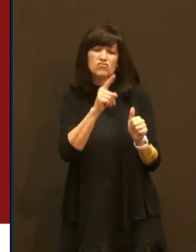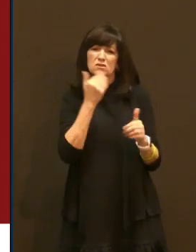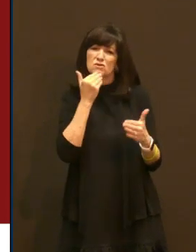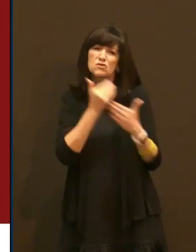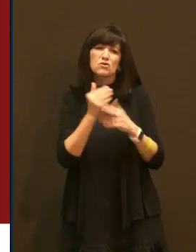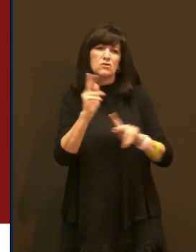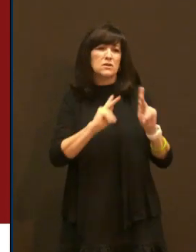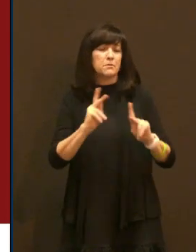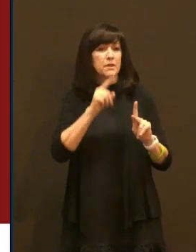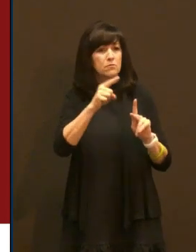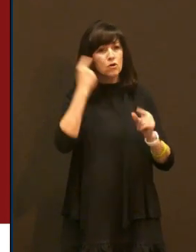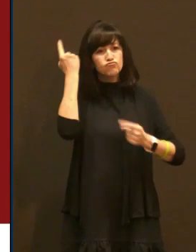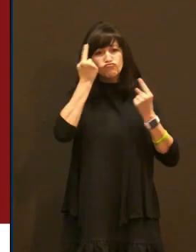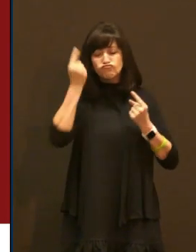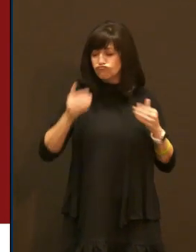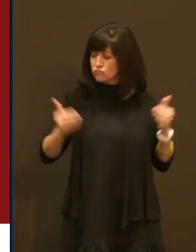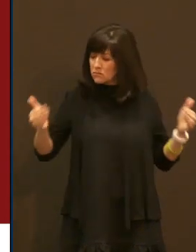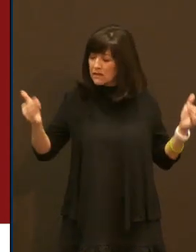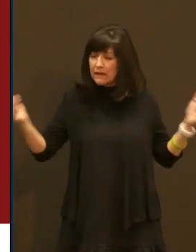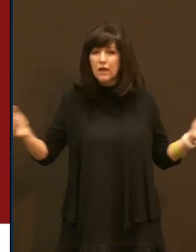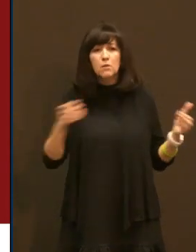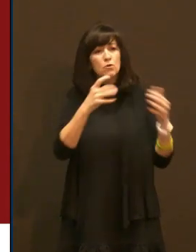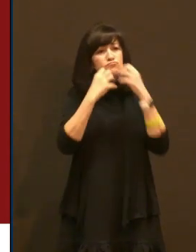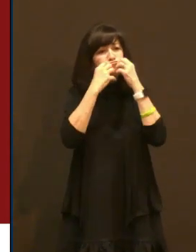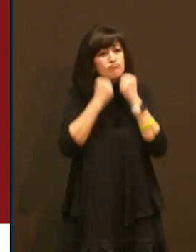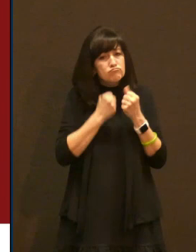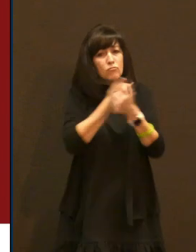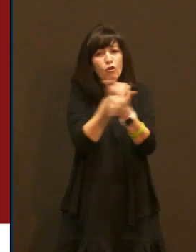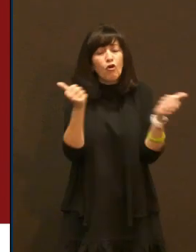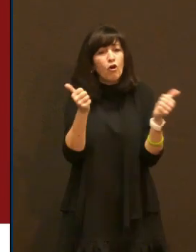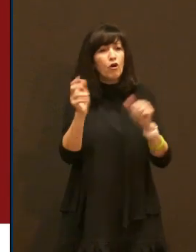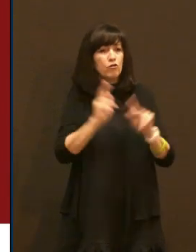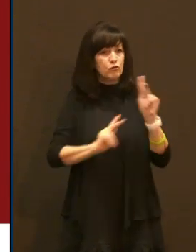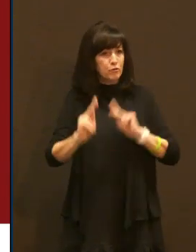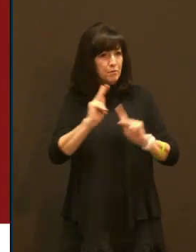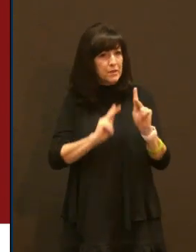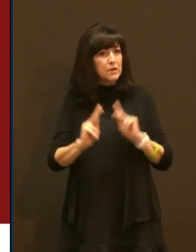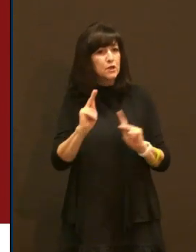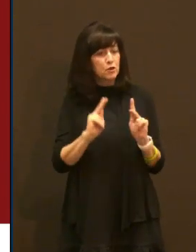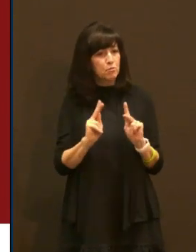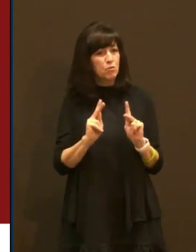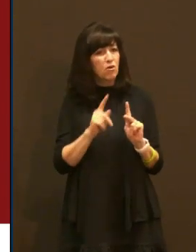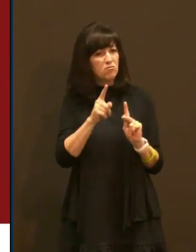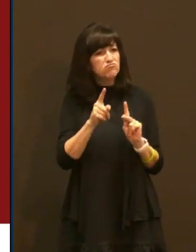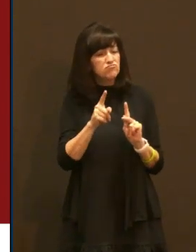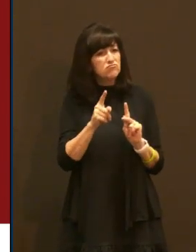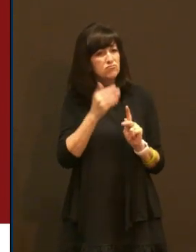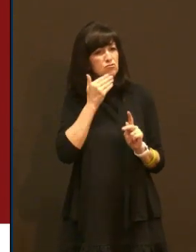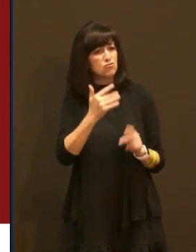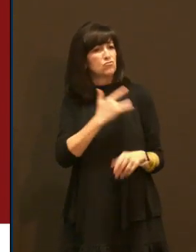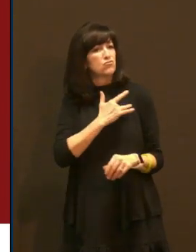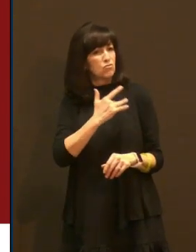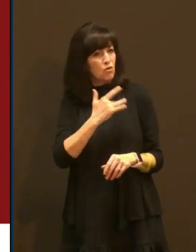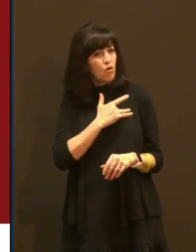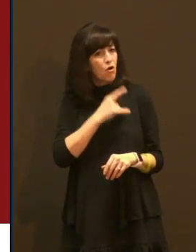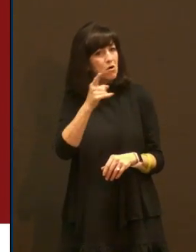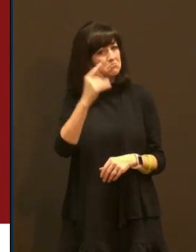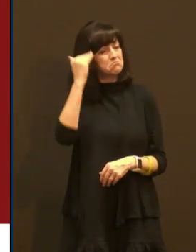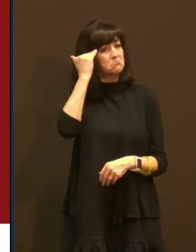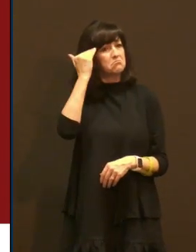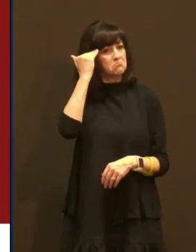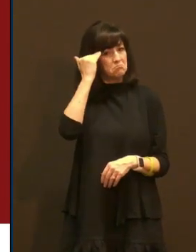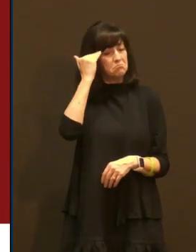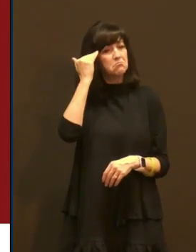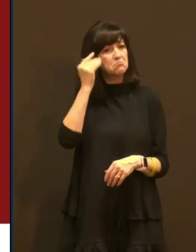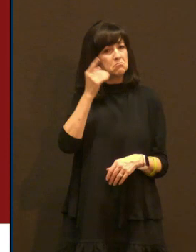another as their neighbor and are conscious of the fact that their actions affect their neighbor, and particularly those